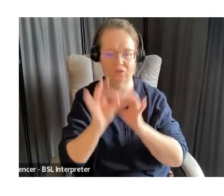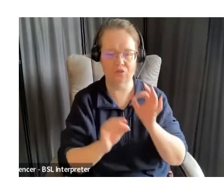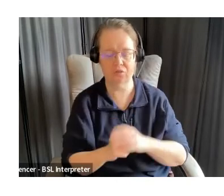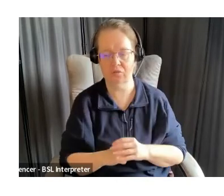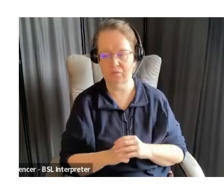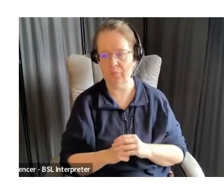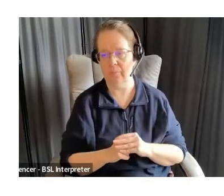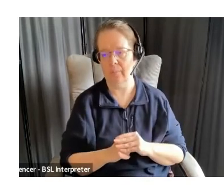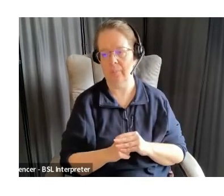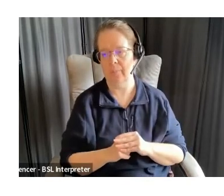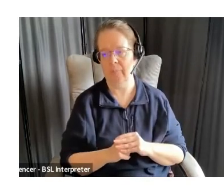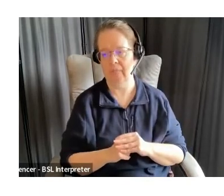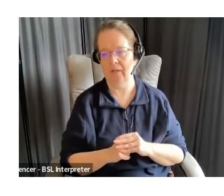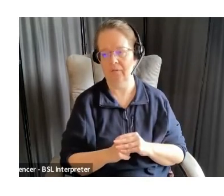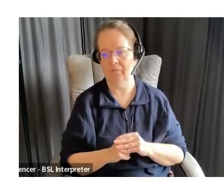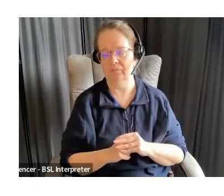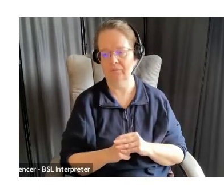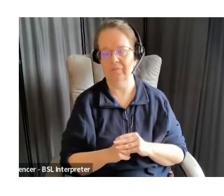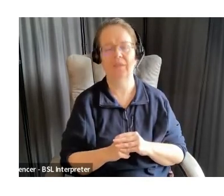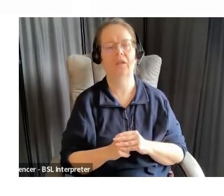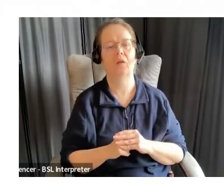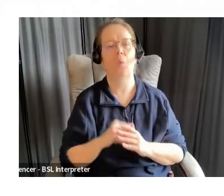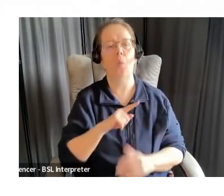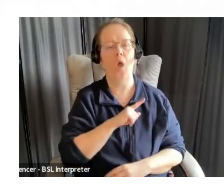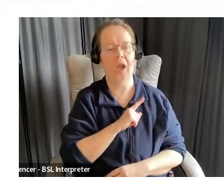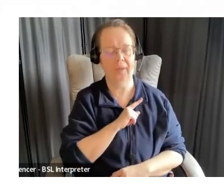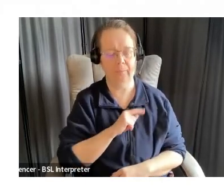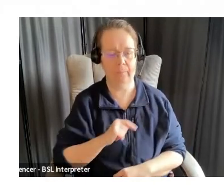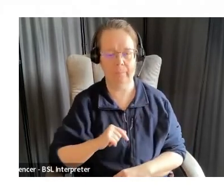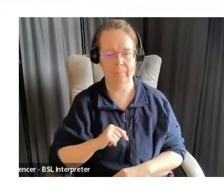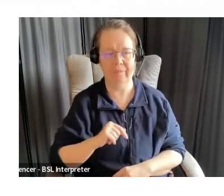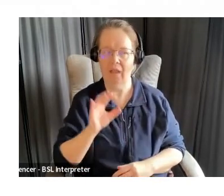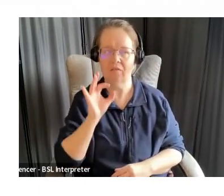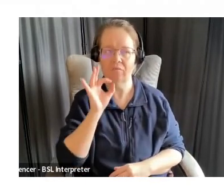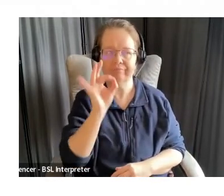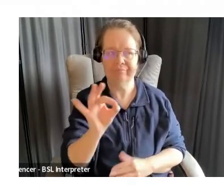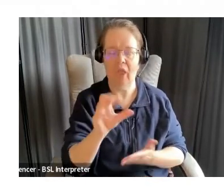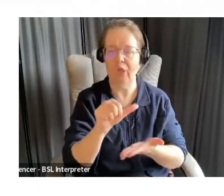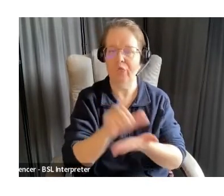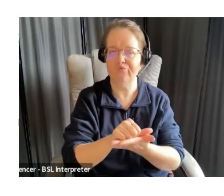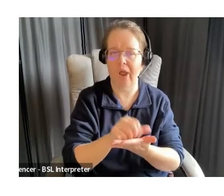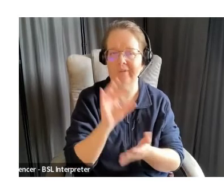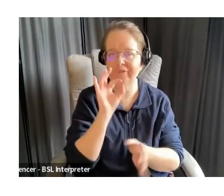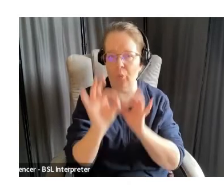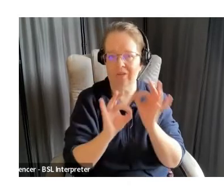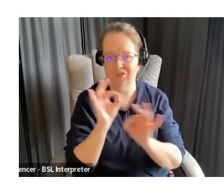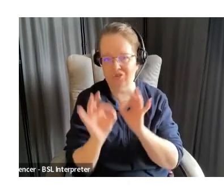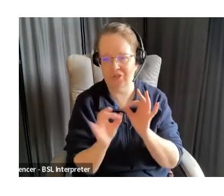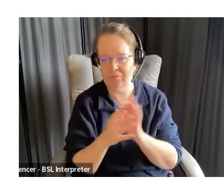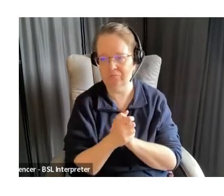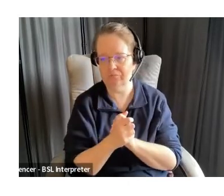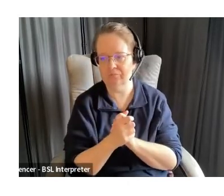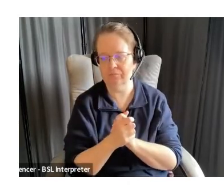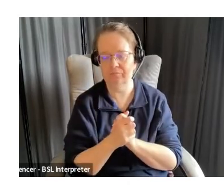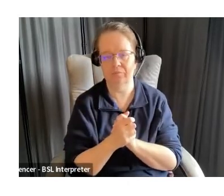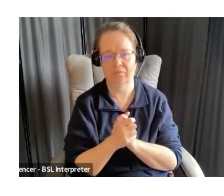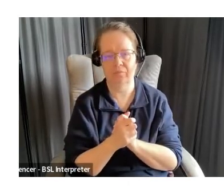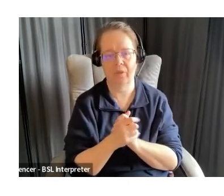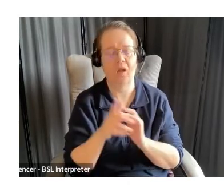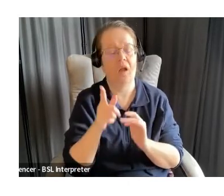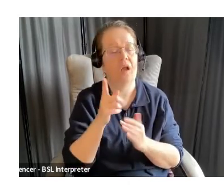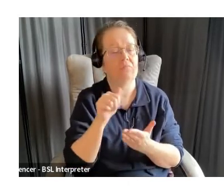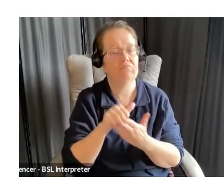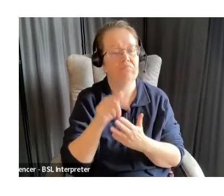but it's also really important that you ask the right questions. And it's also really important that you